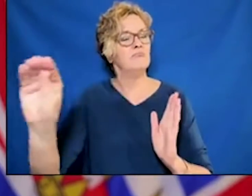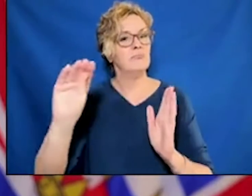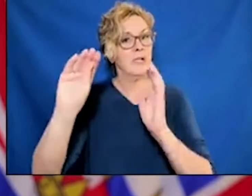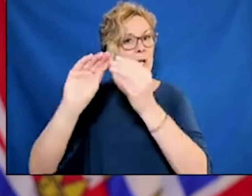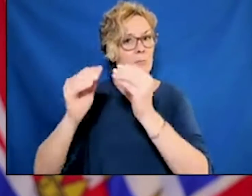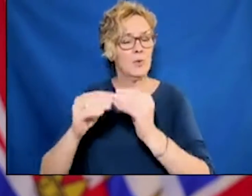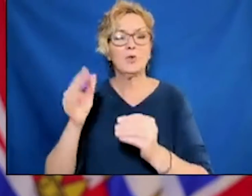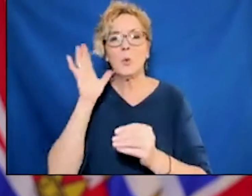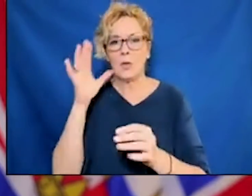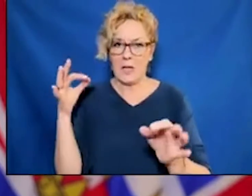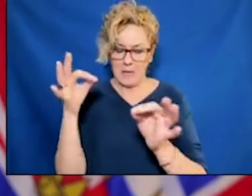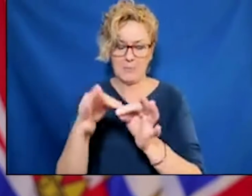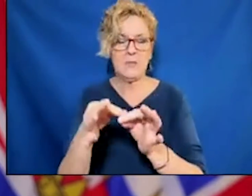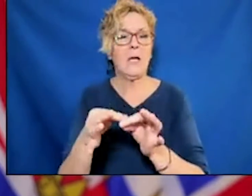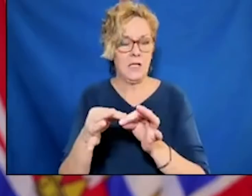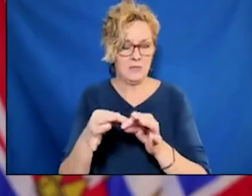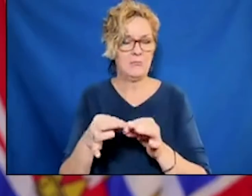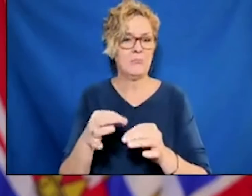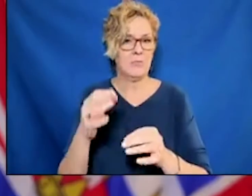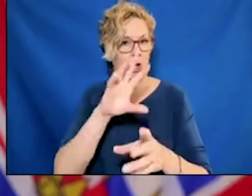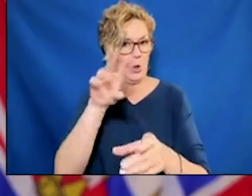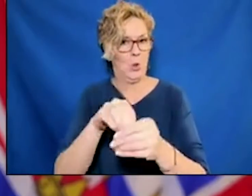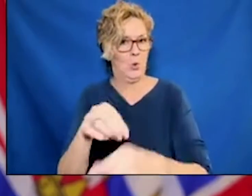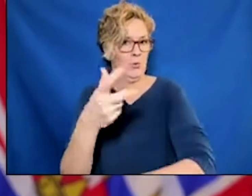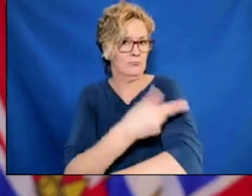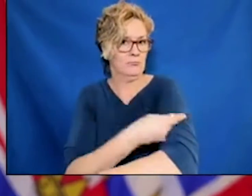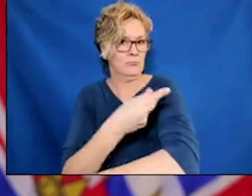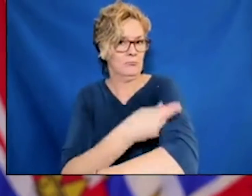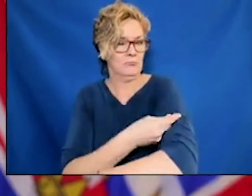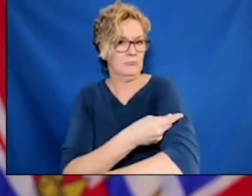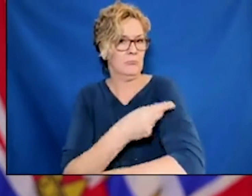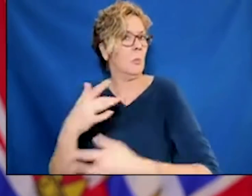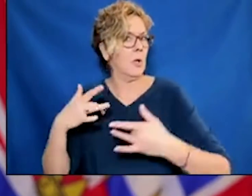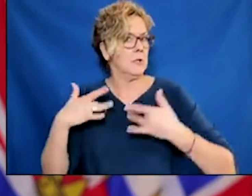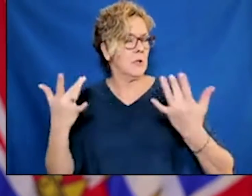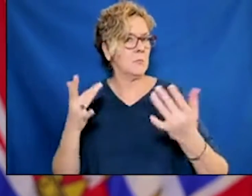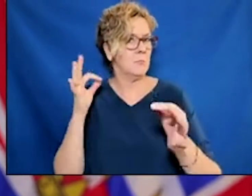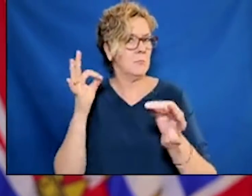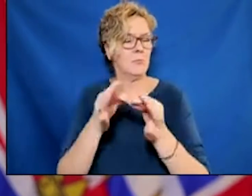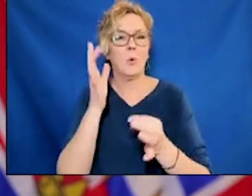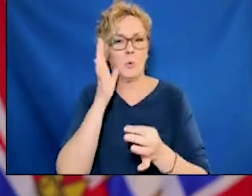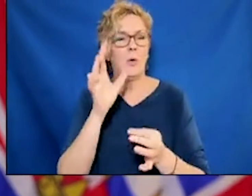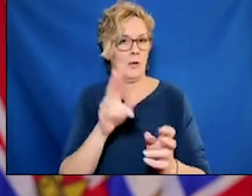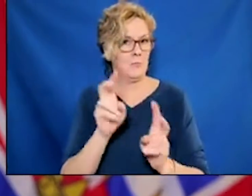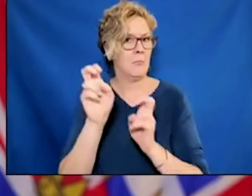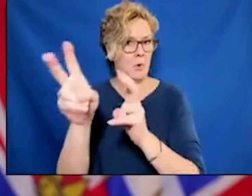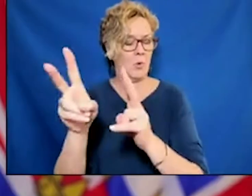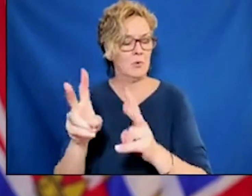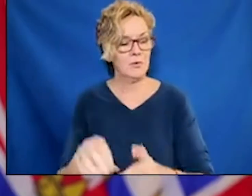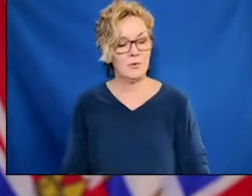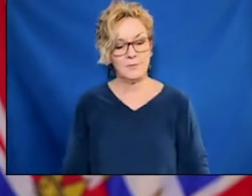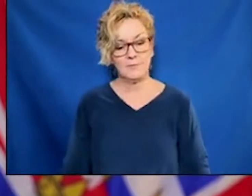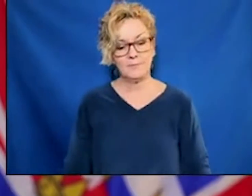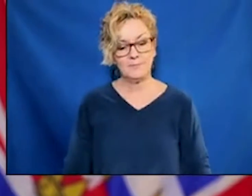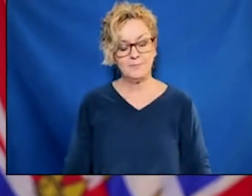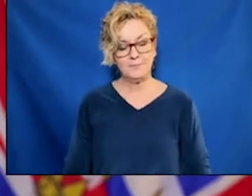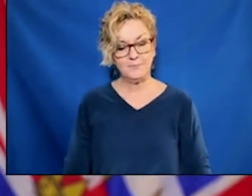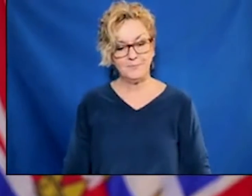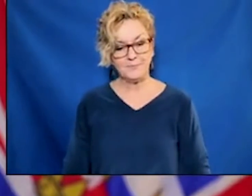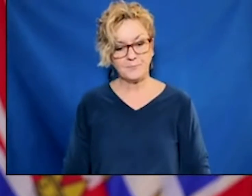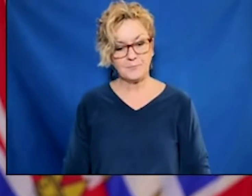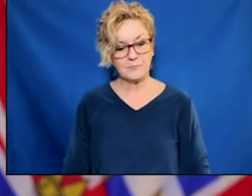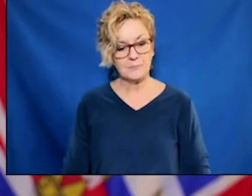And we do have to remember that even though our COVID-19 immunization program is underway and continues and